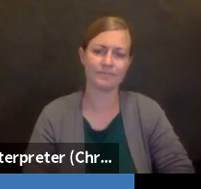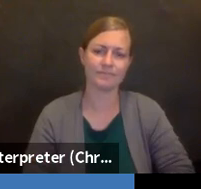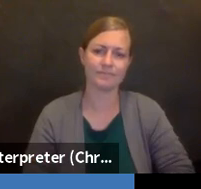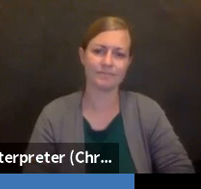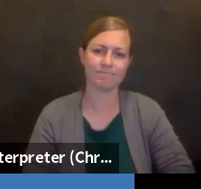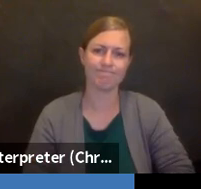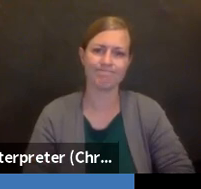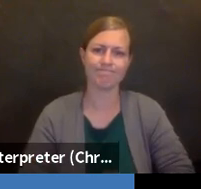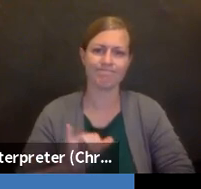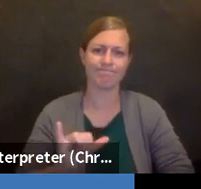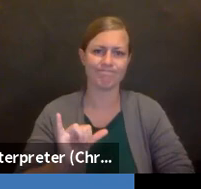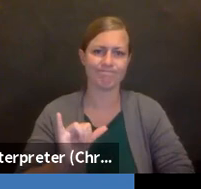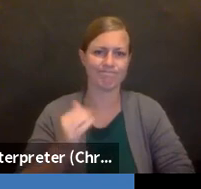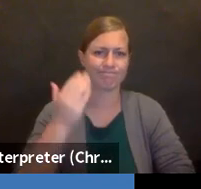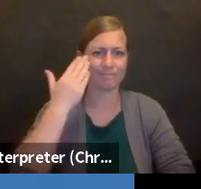I don't know if it's going to let me, Steve.